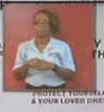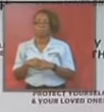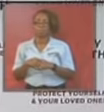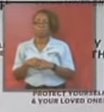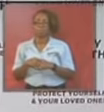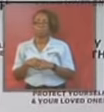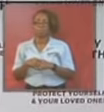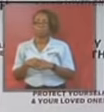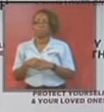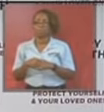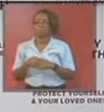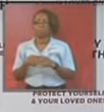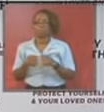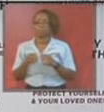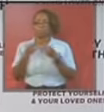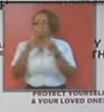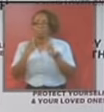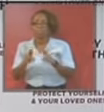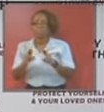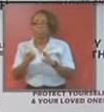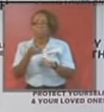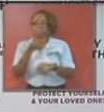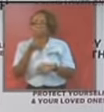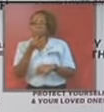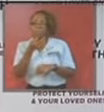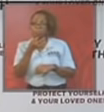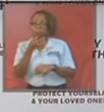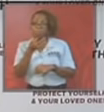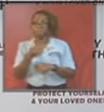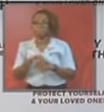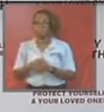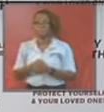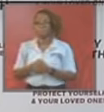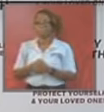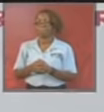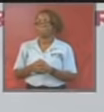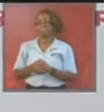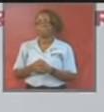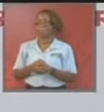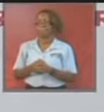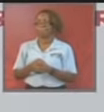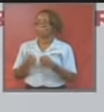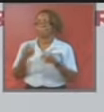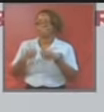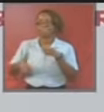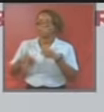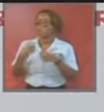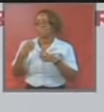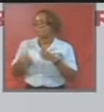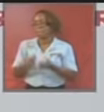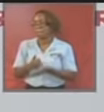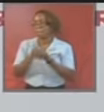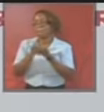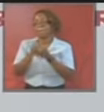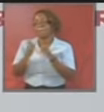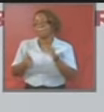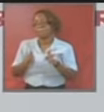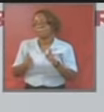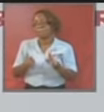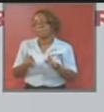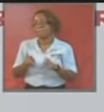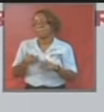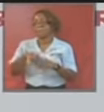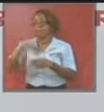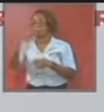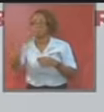So it is difficult for us to assist persons outside of the country. Our national policy remains having a PCR 72 hours prior to coming into